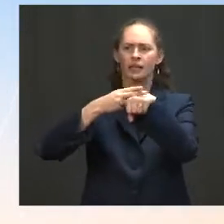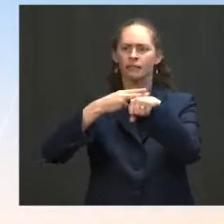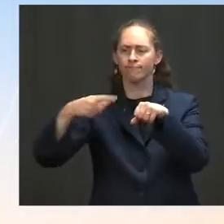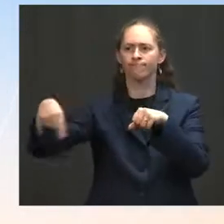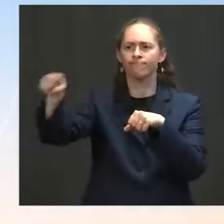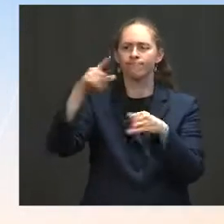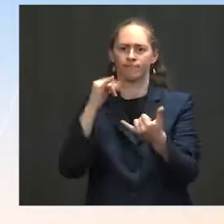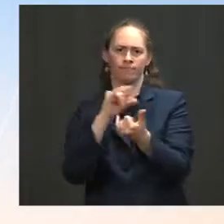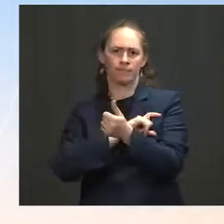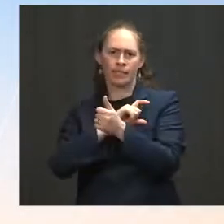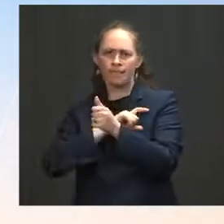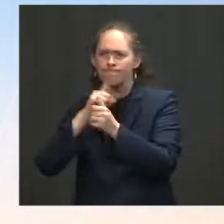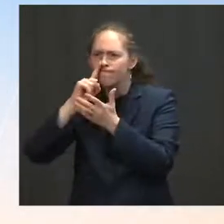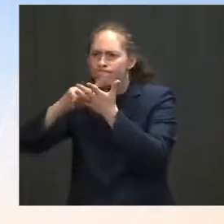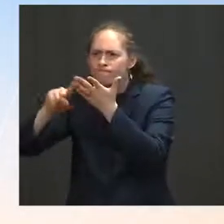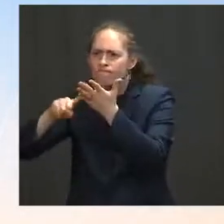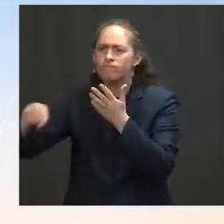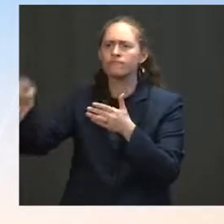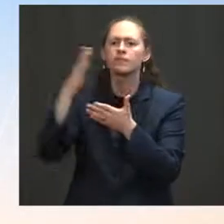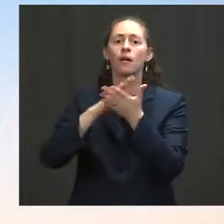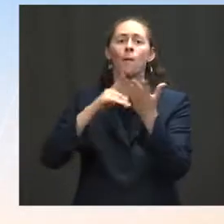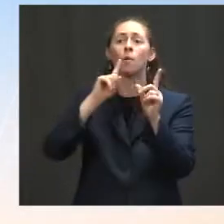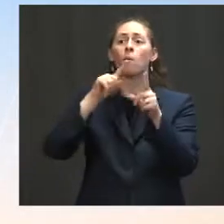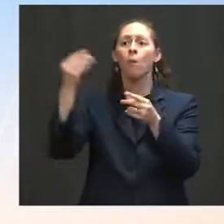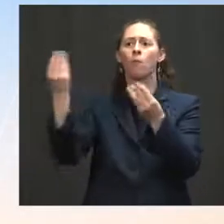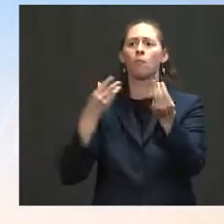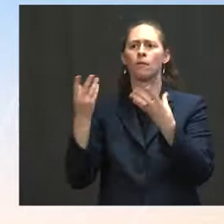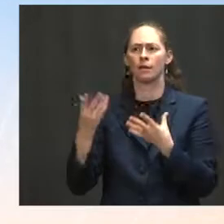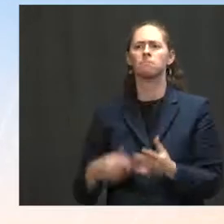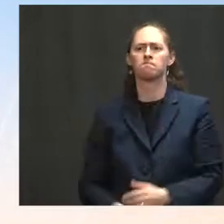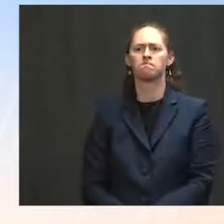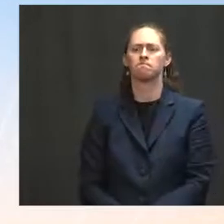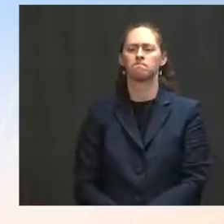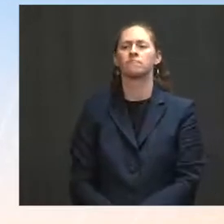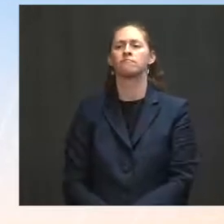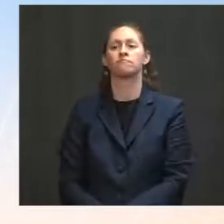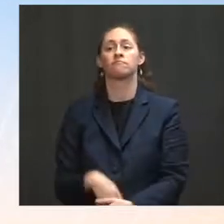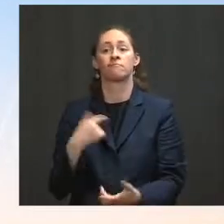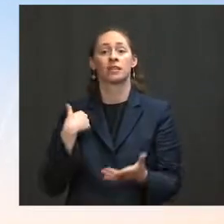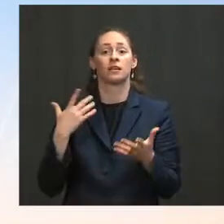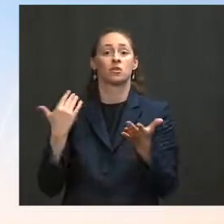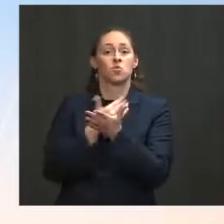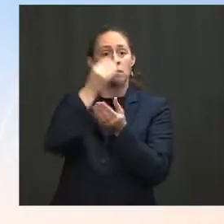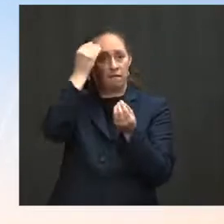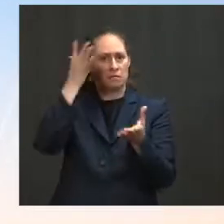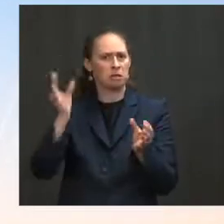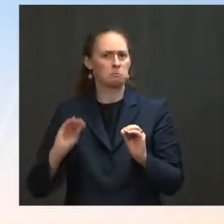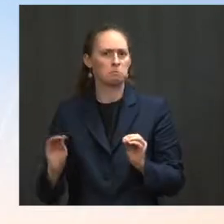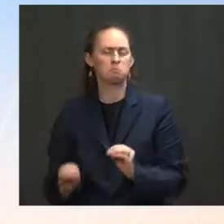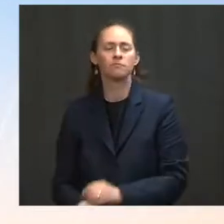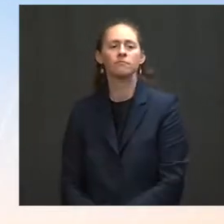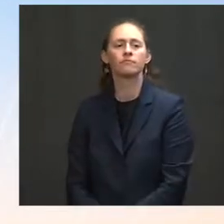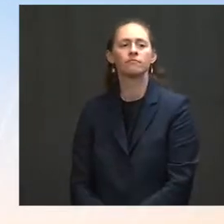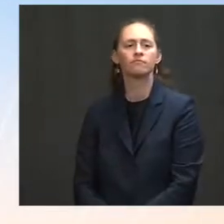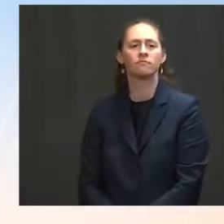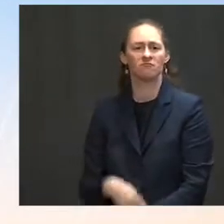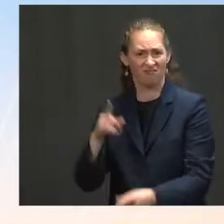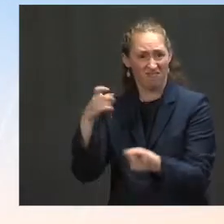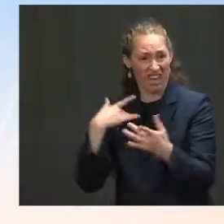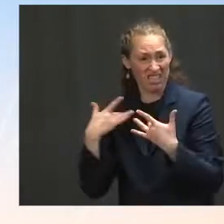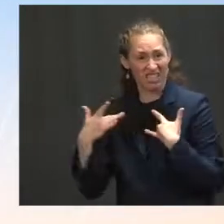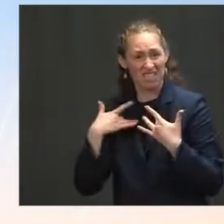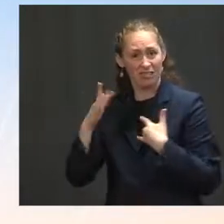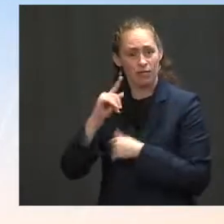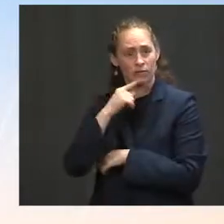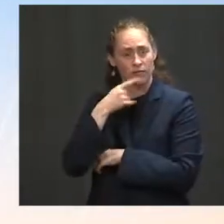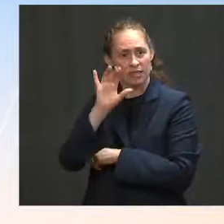some reports I think you're referencing, but I don't have any update beyond that. Would that be a serious concern for the White House if you found that there were,